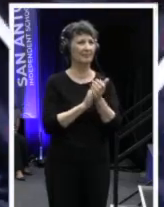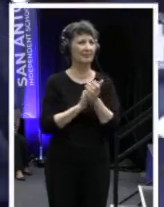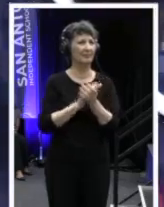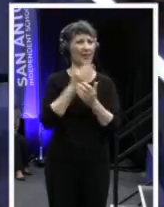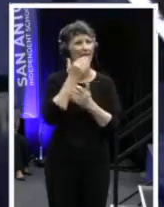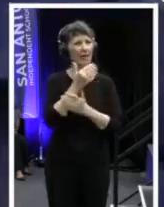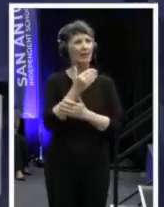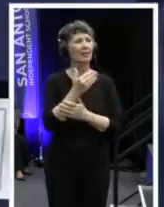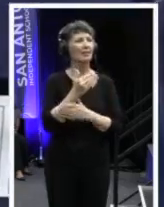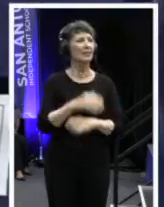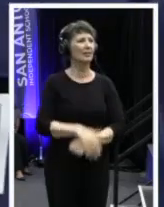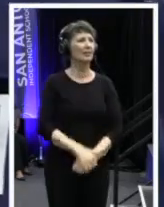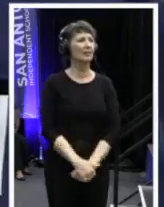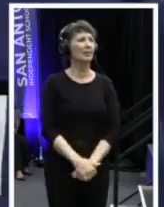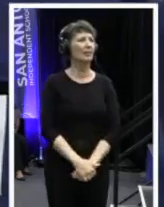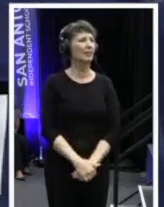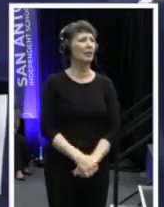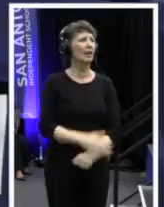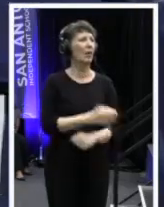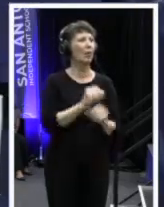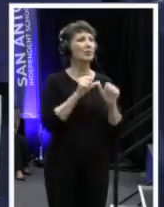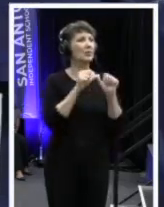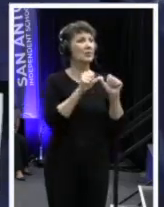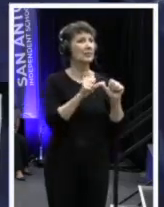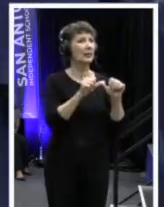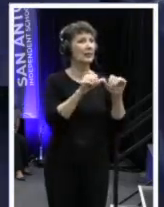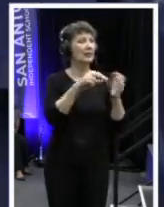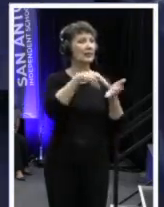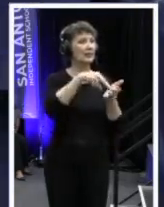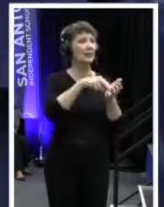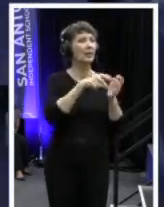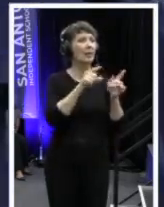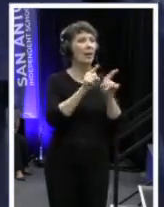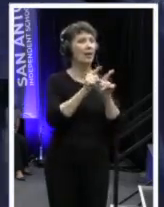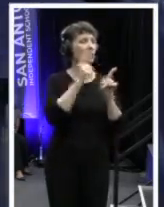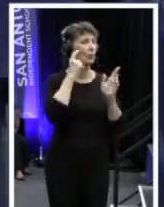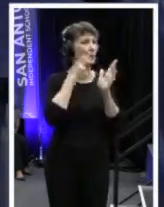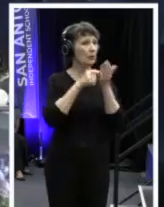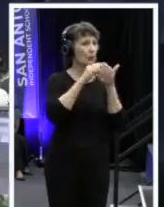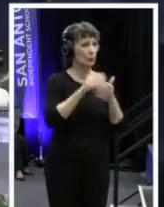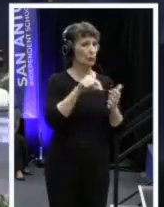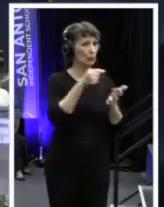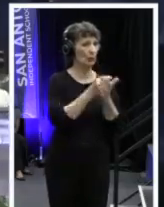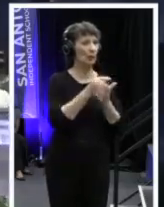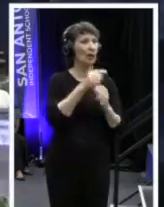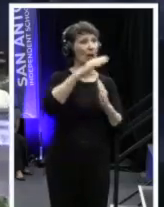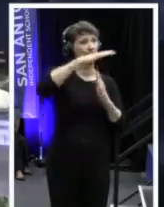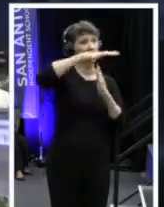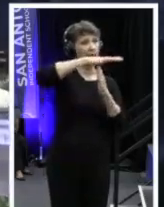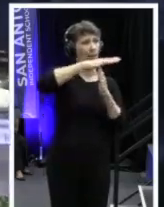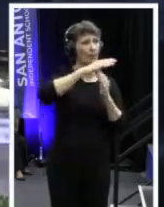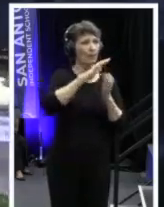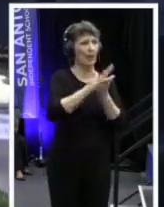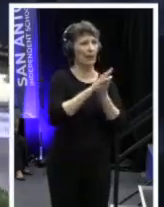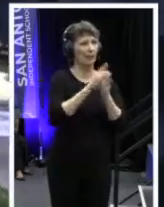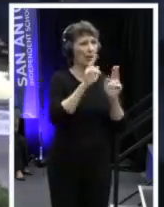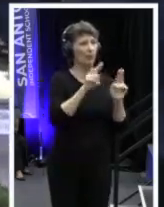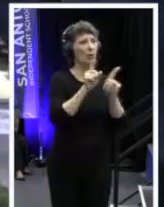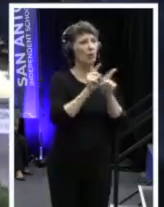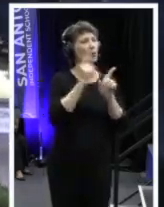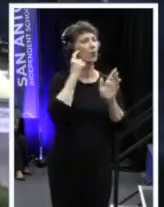Thank you. I do want y'all to keep standing. In addition to recognizing our students graduating with the highest academic honors, we will